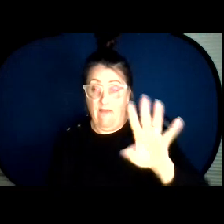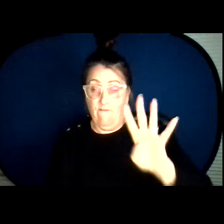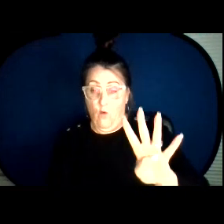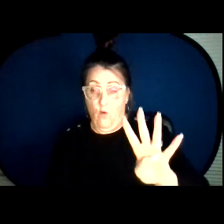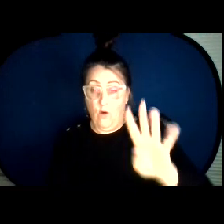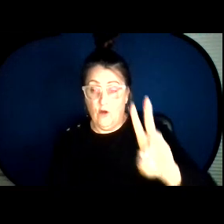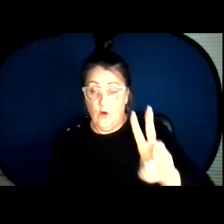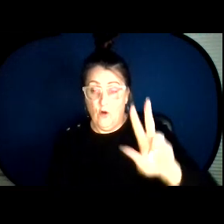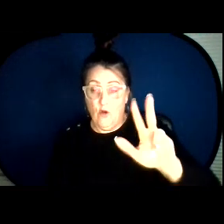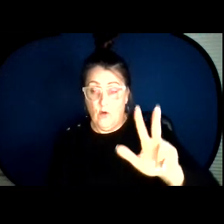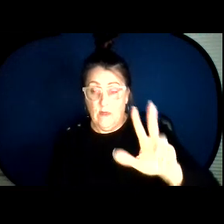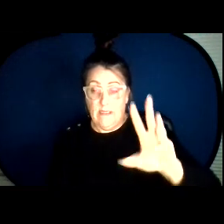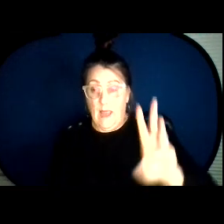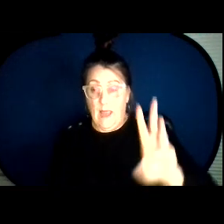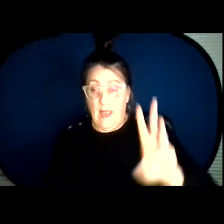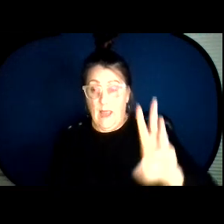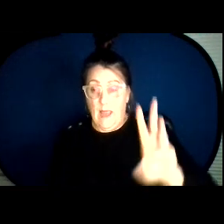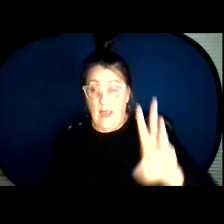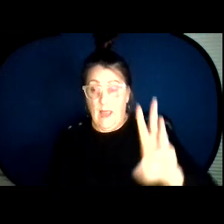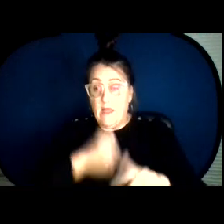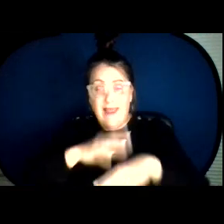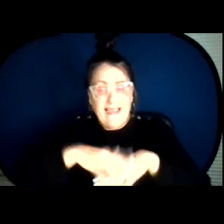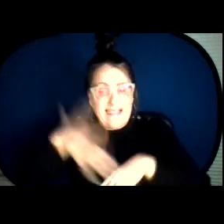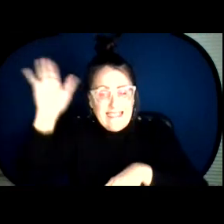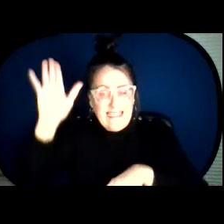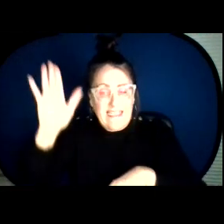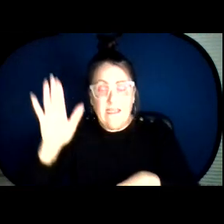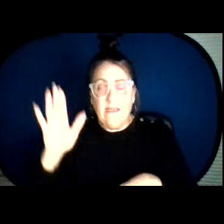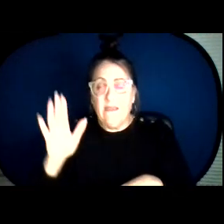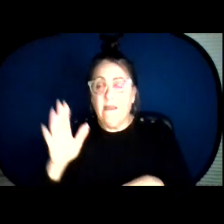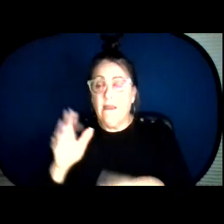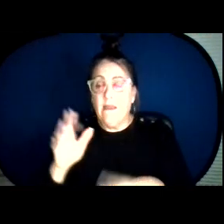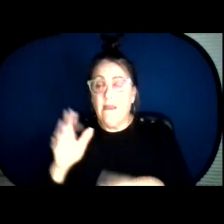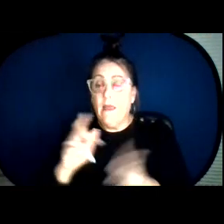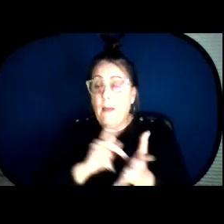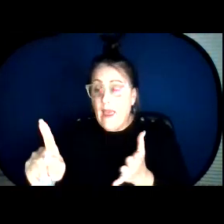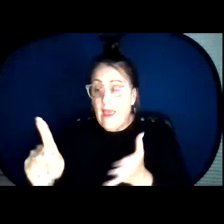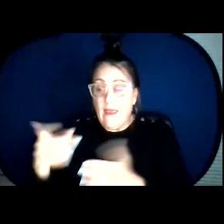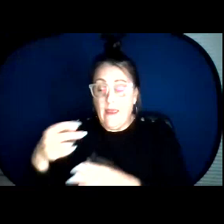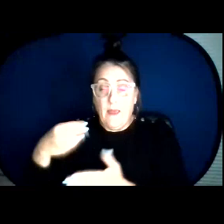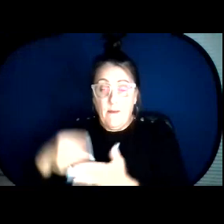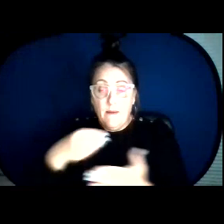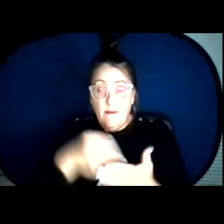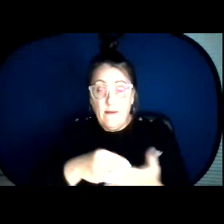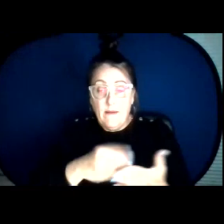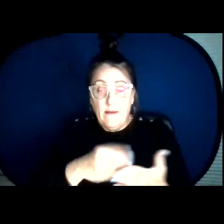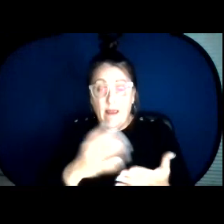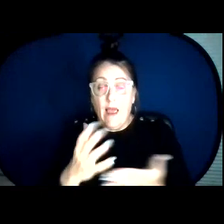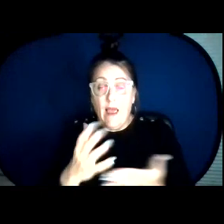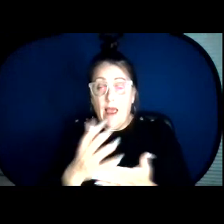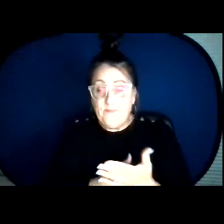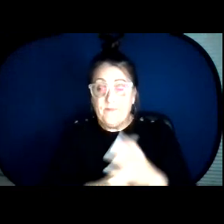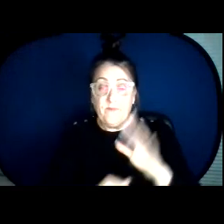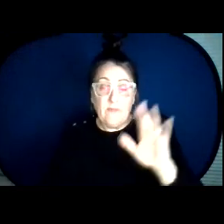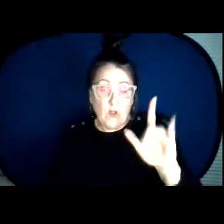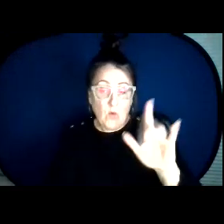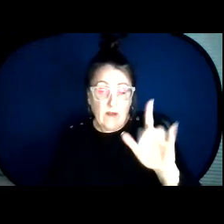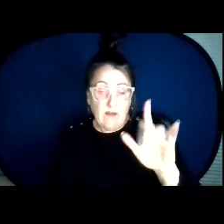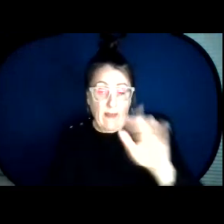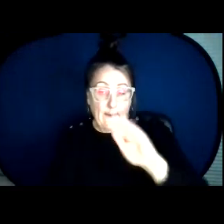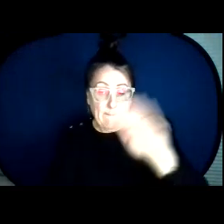shall not exceed a portion of the purchasing household's income, which is further defined in the regulations as 25% of